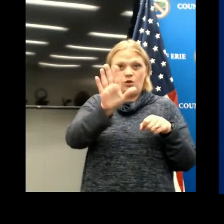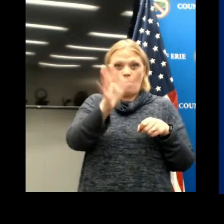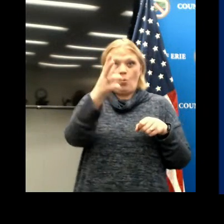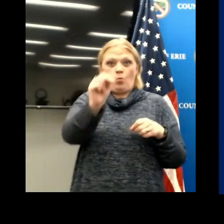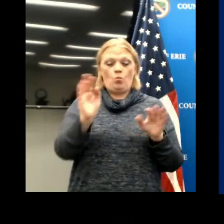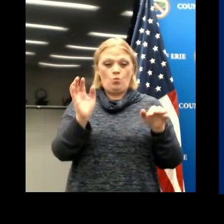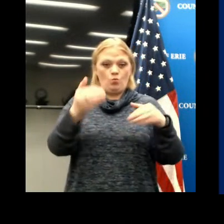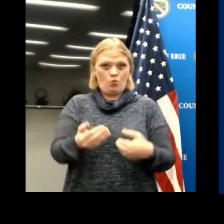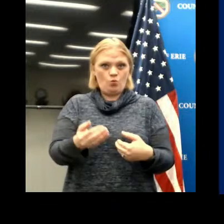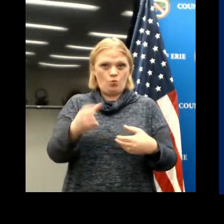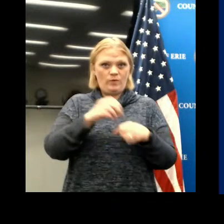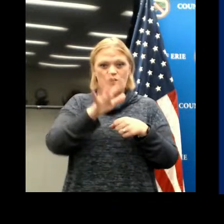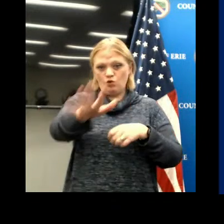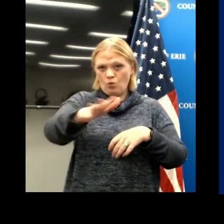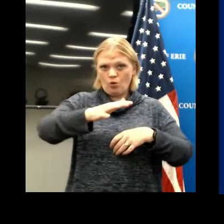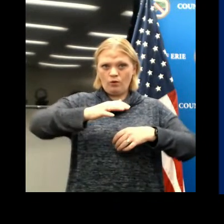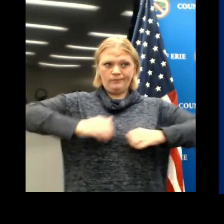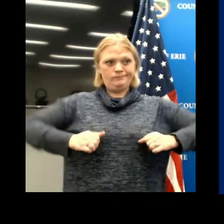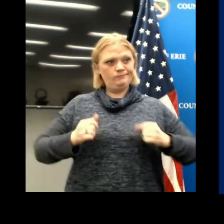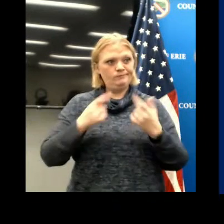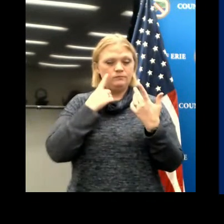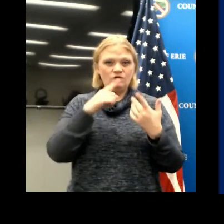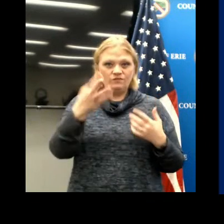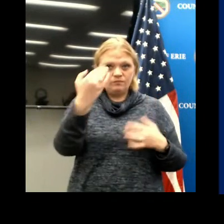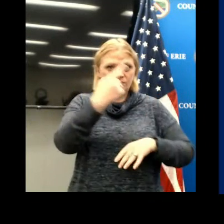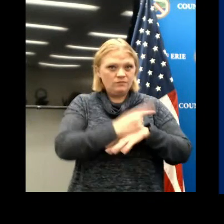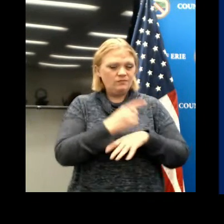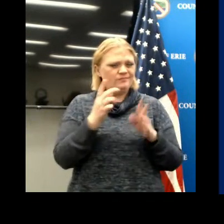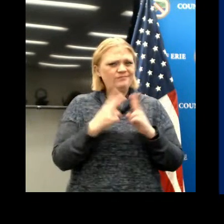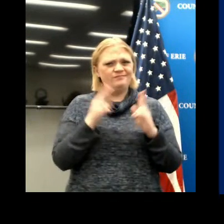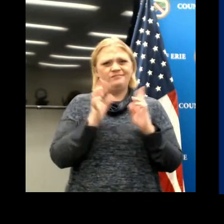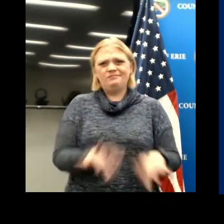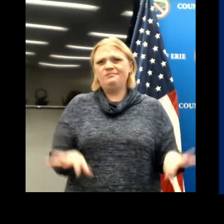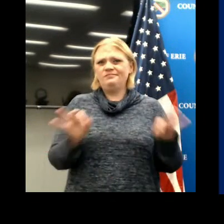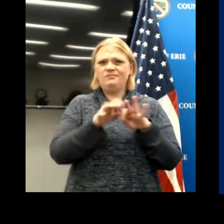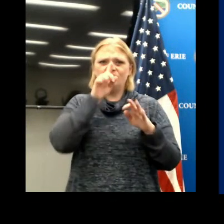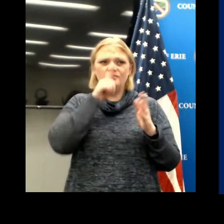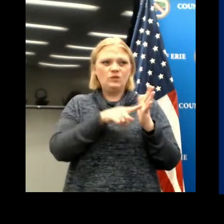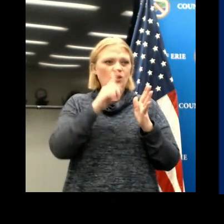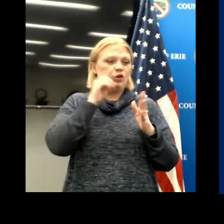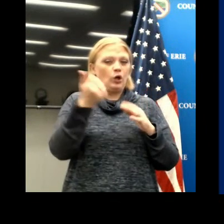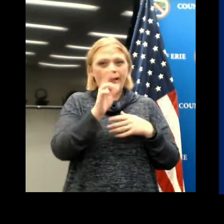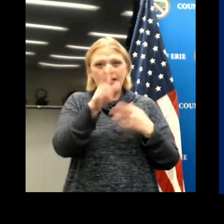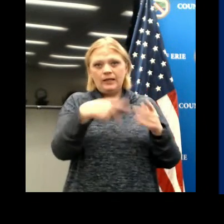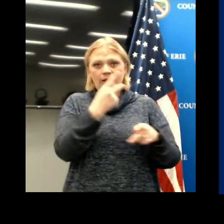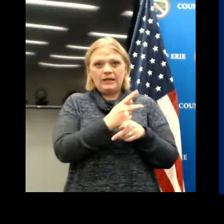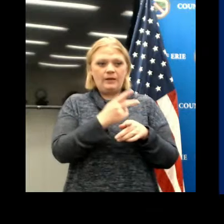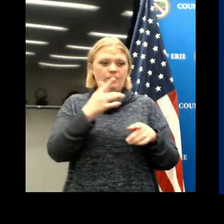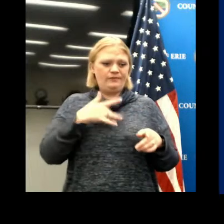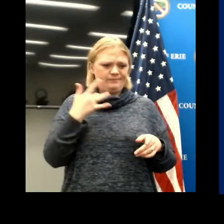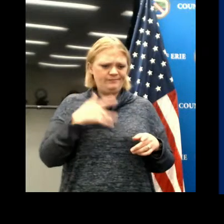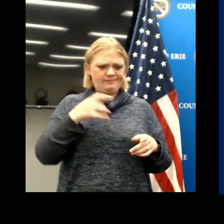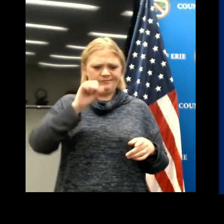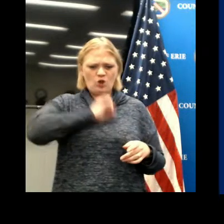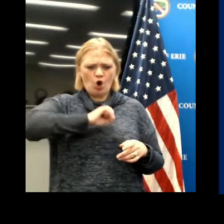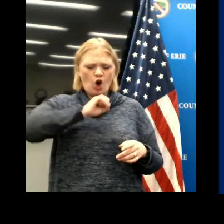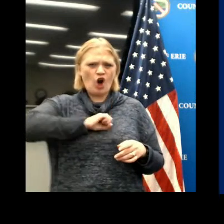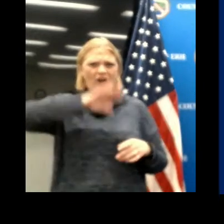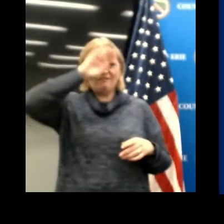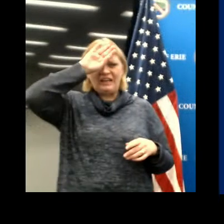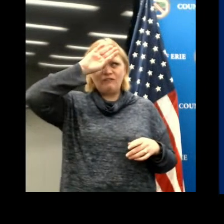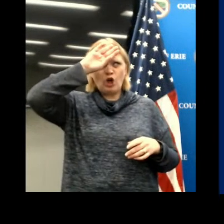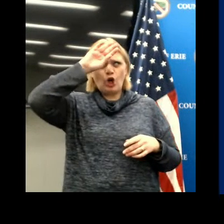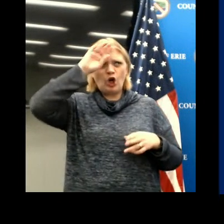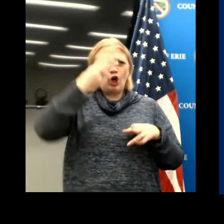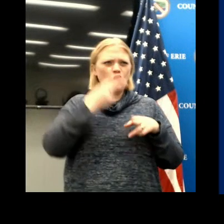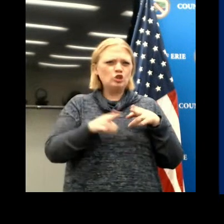room, in your own space for 14 days. It's very important that you check for any type of symptoms, like a cough, fever, shortness